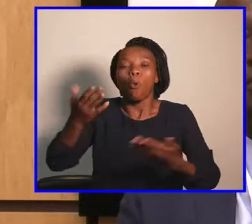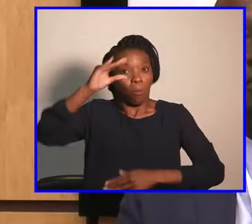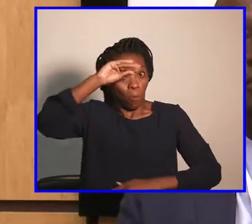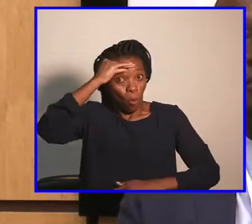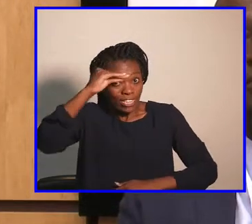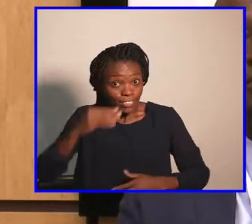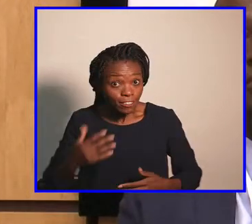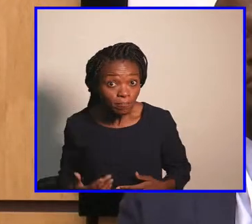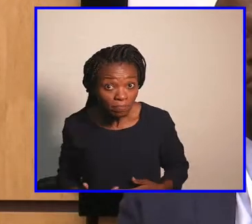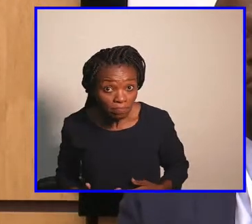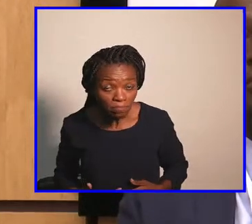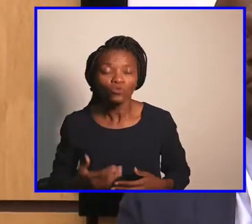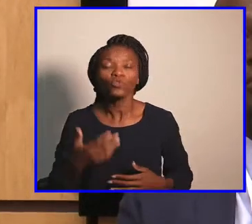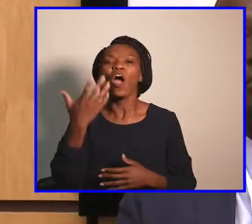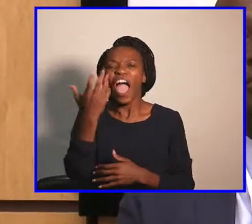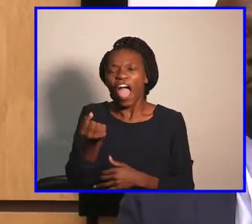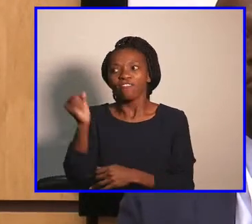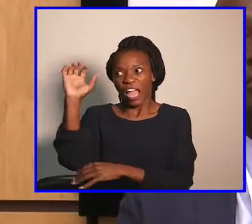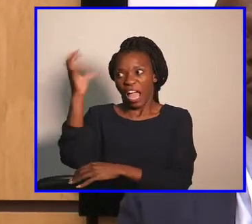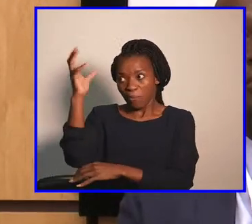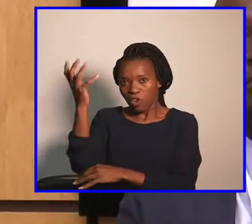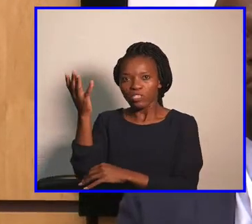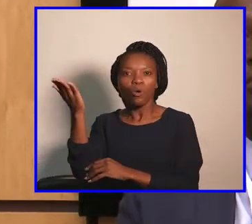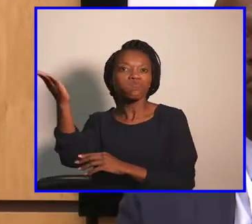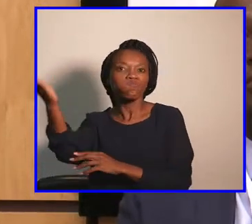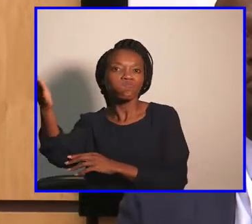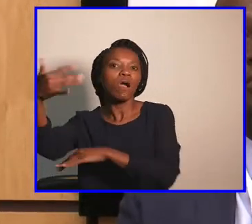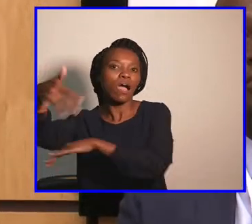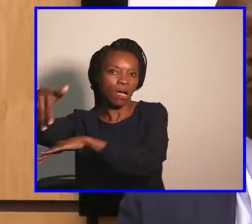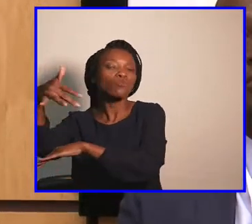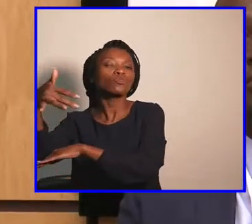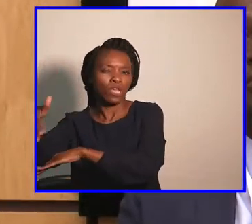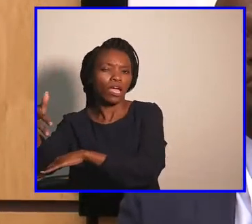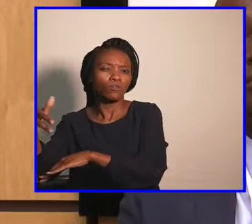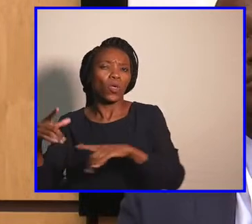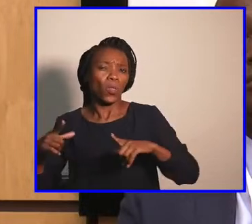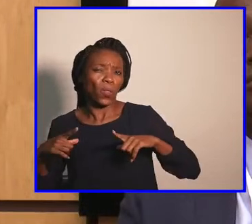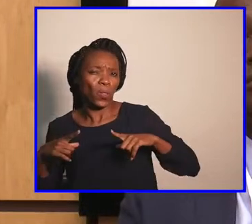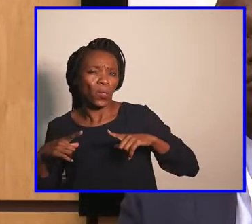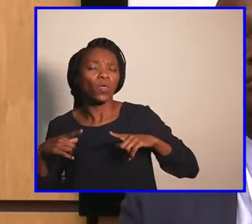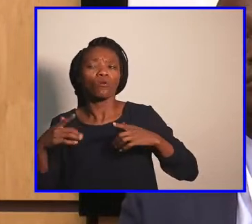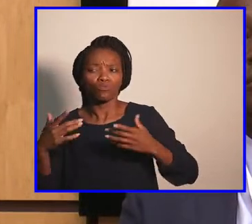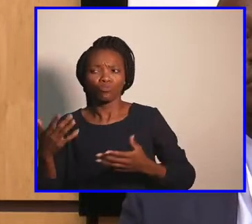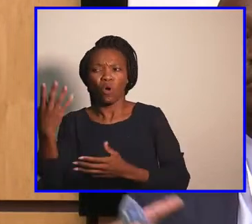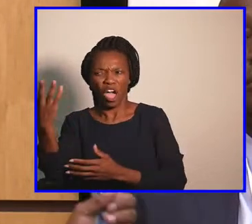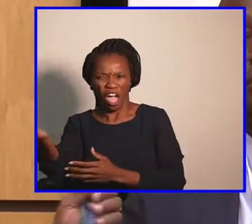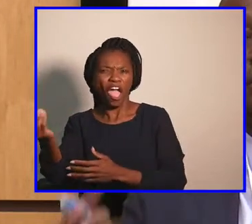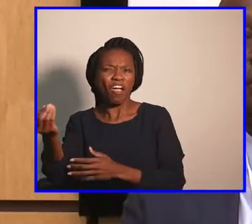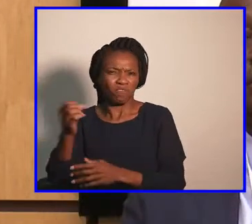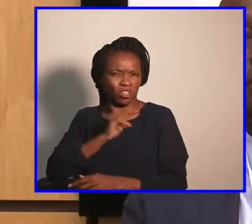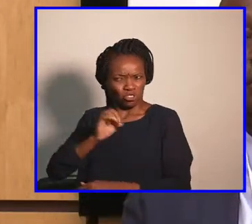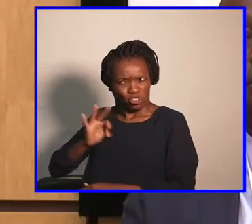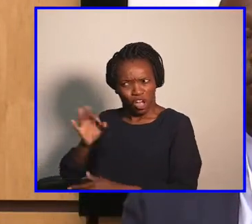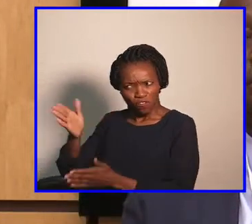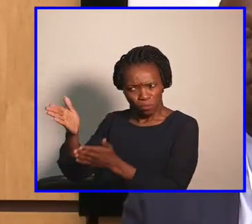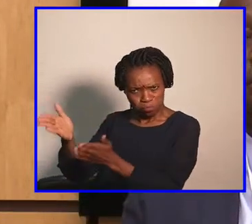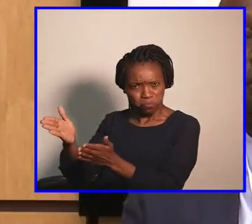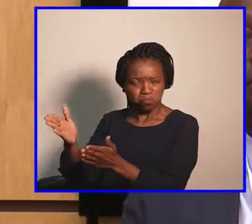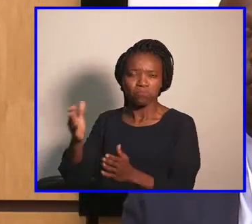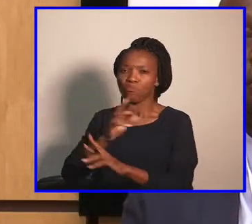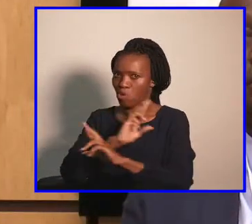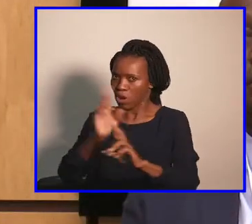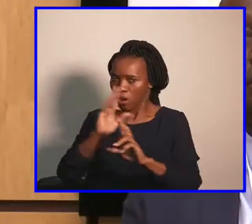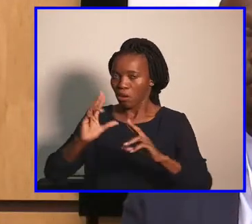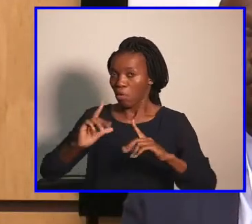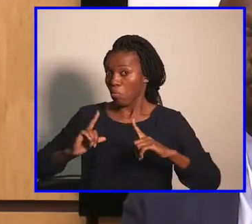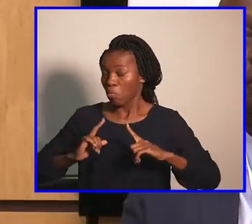the ambulance standing by outside. The ambulance have got a crew. The crew is sitting somewhere here in one of our